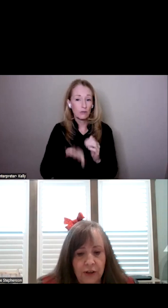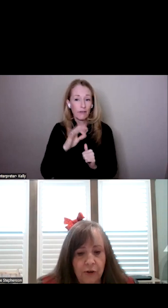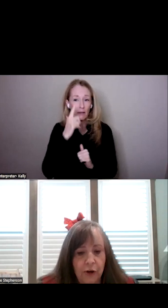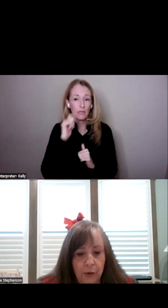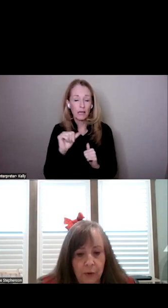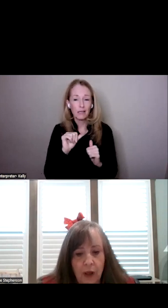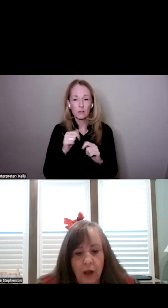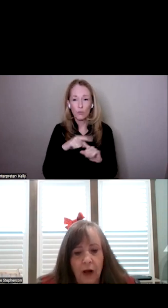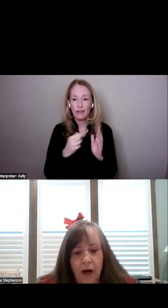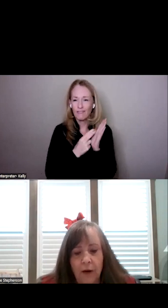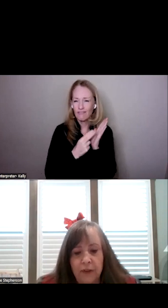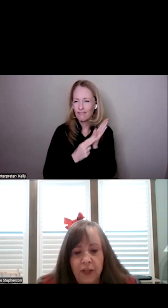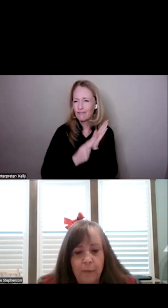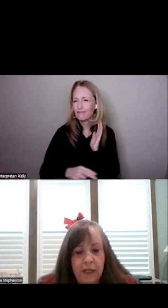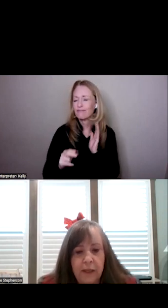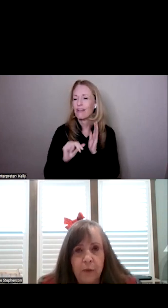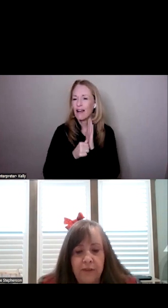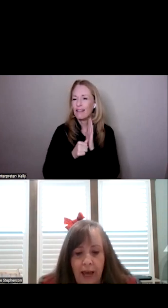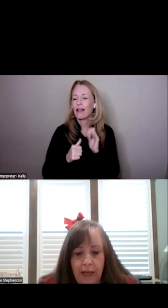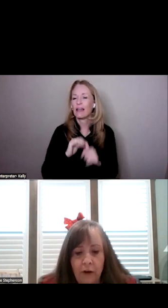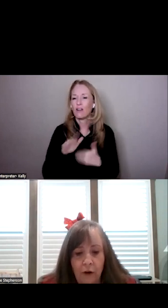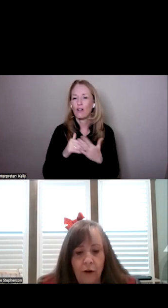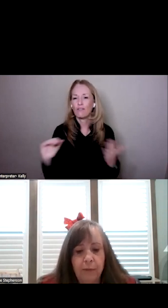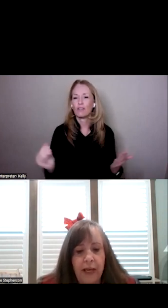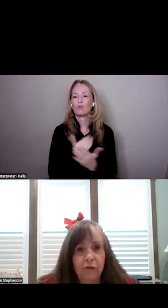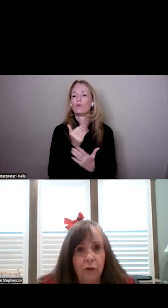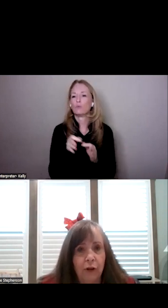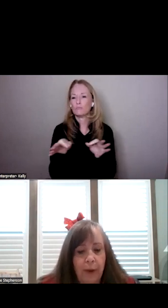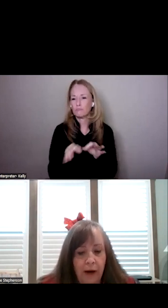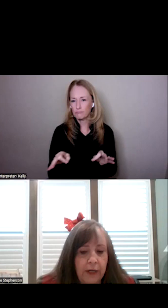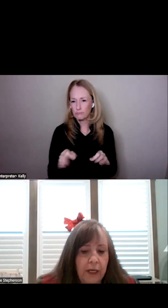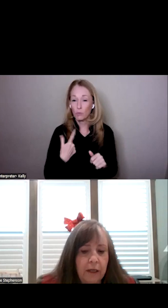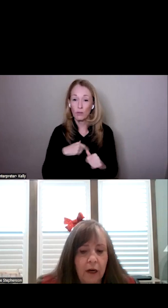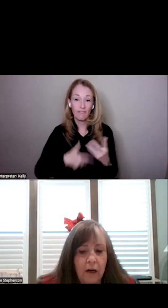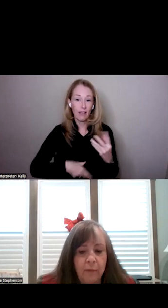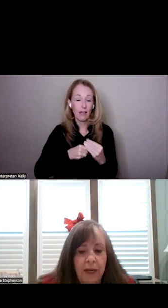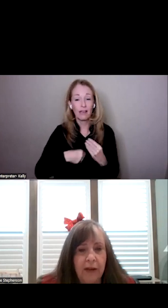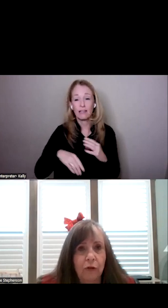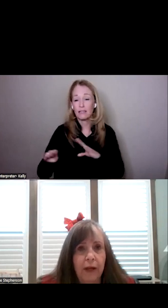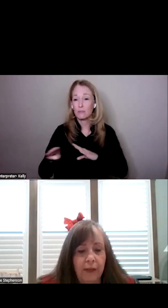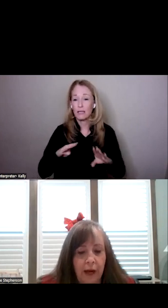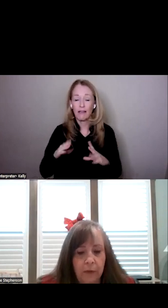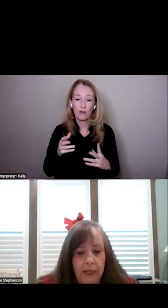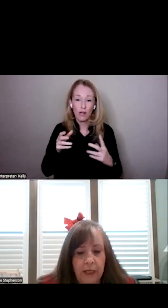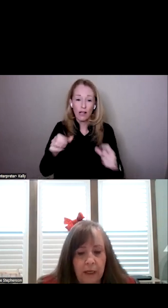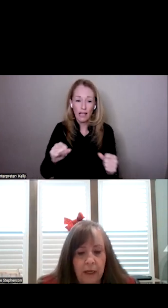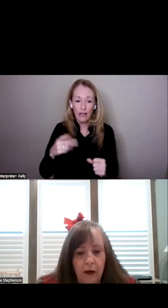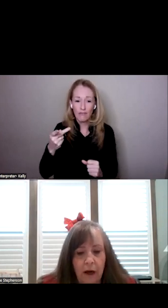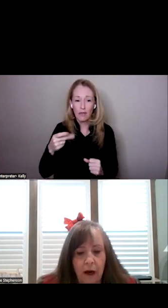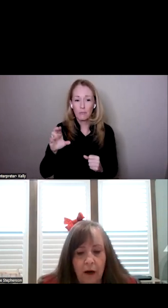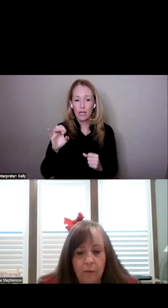sections that are new. The topics that we've added are behavioral health parity, behavioral health